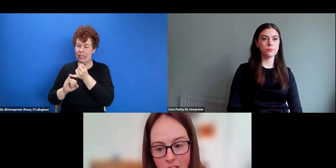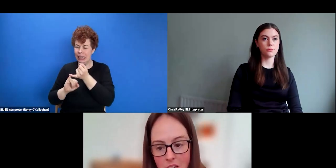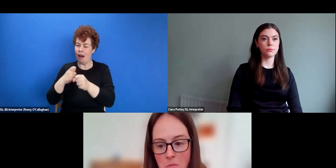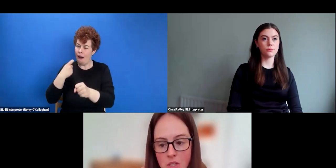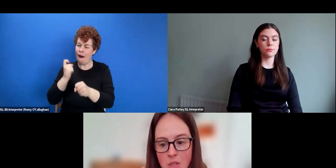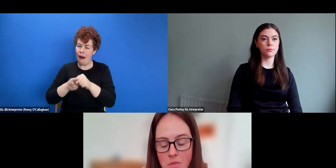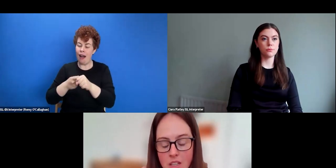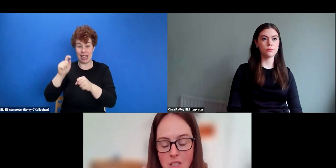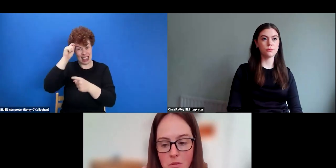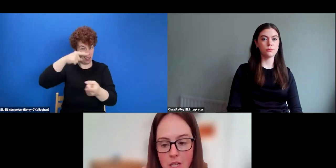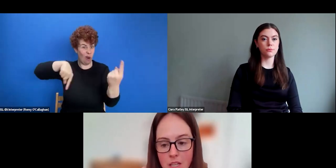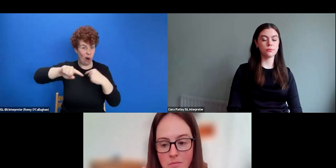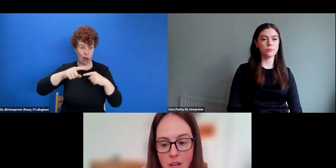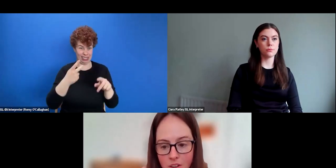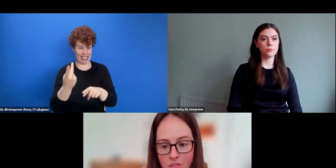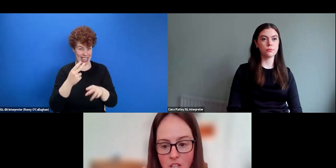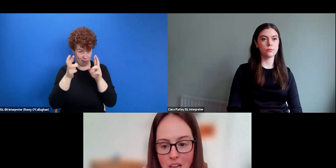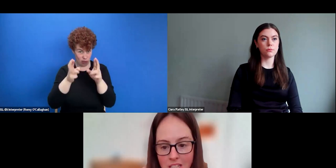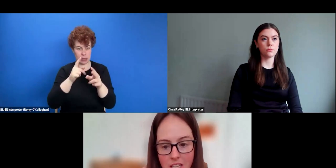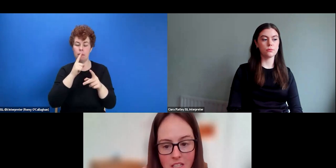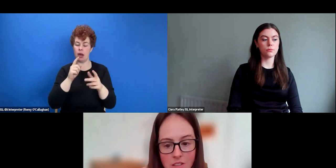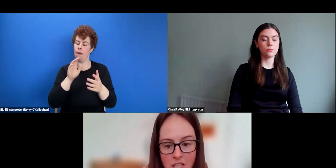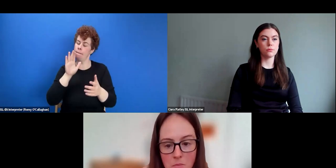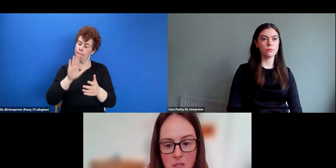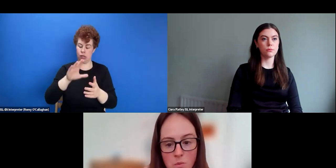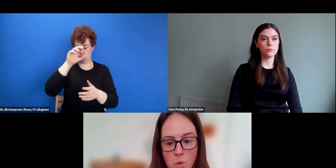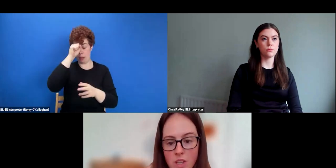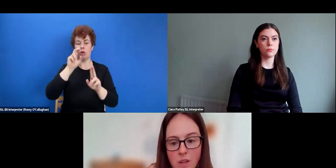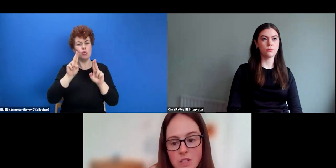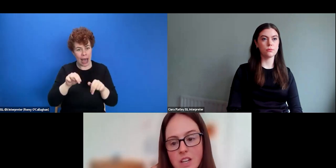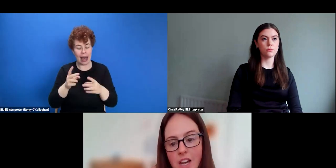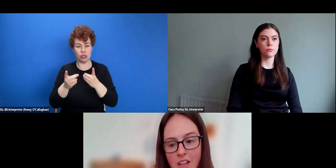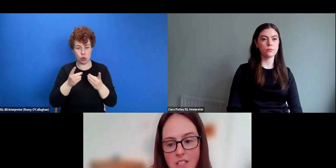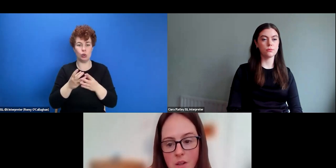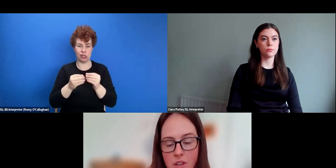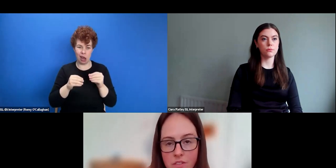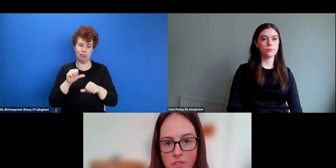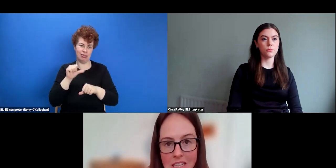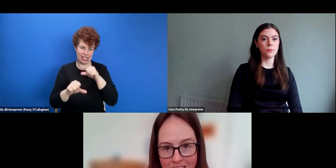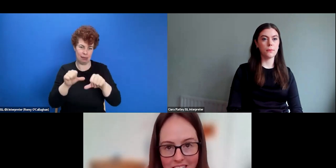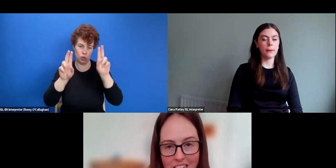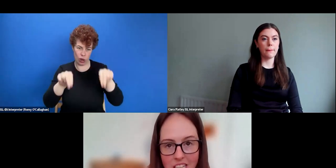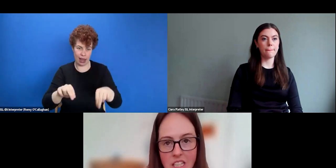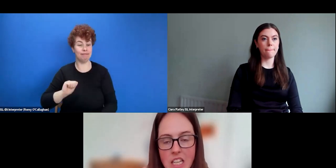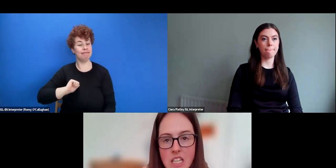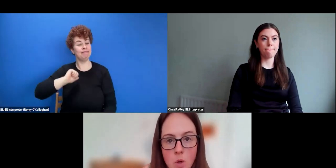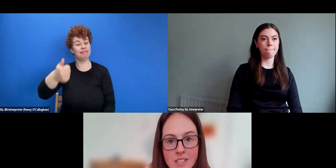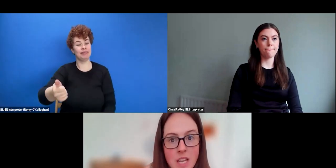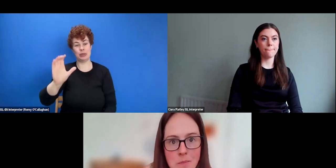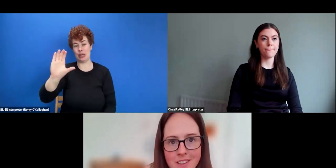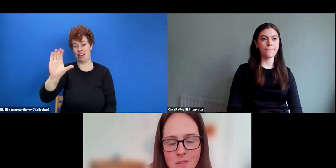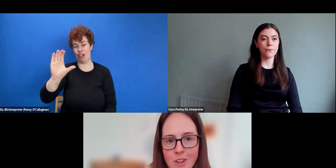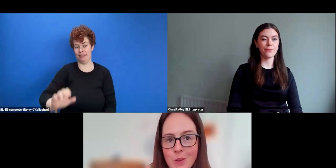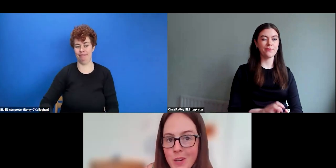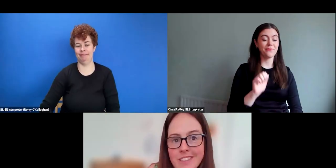all facing, but it's something to be really mindful of, that you can take certain steps. And one that I would highlight that we've recently taken